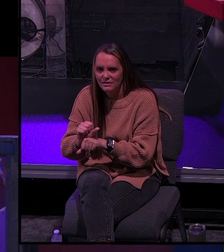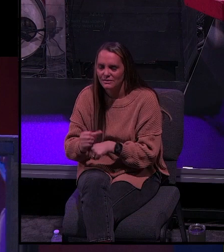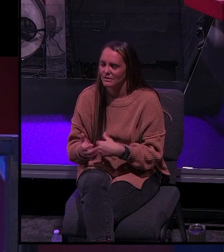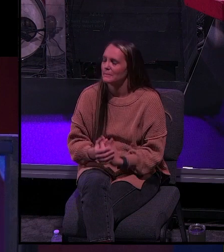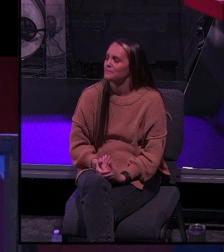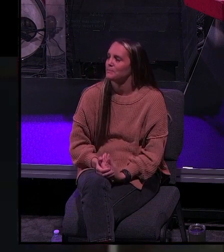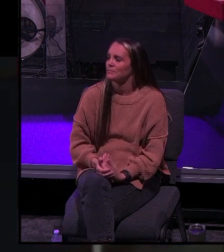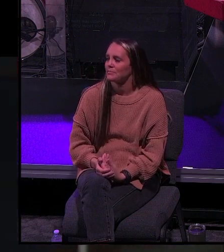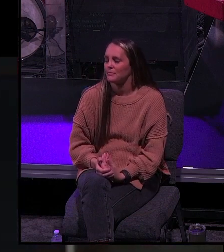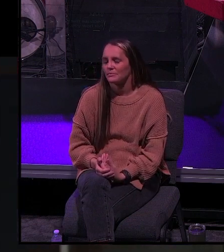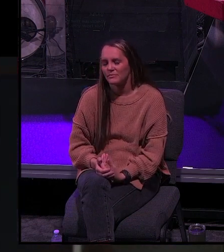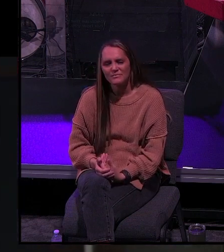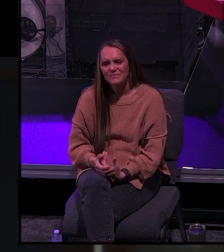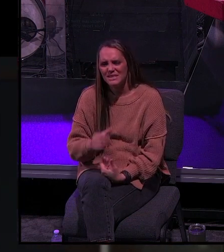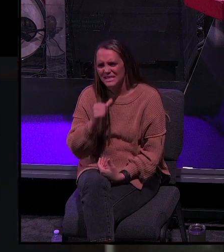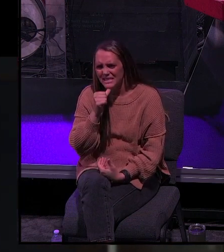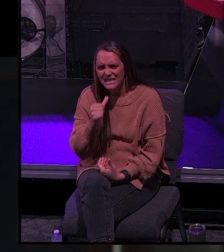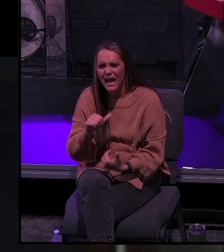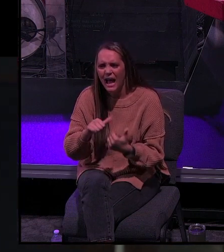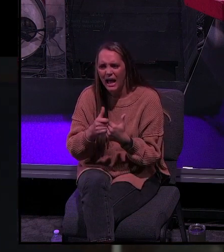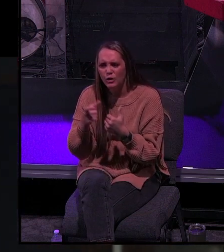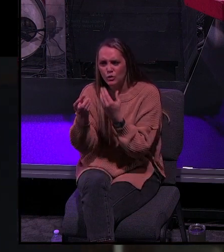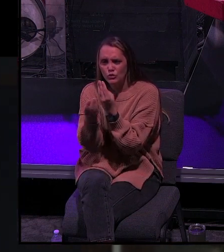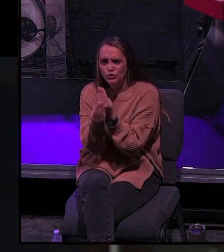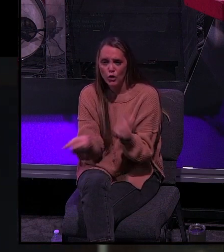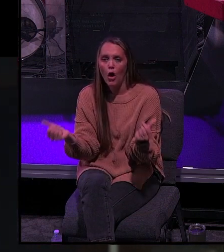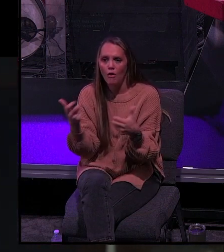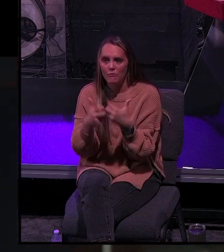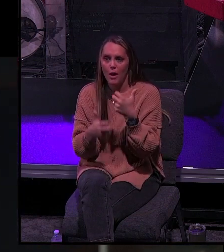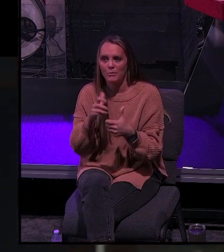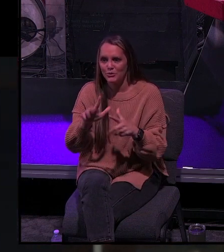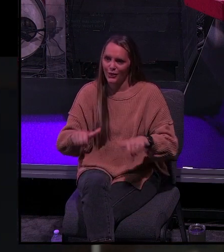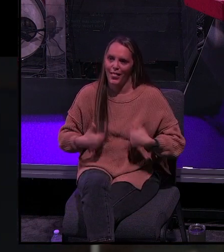pray. That's not how you solve problems in your life.